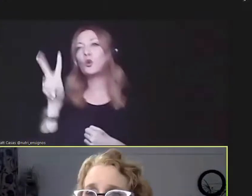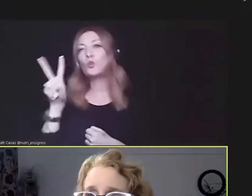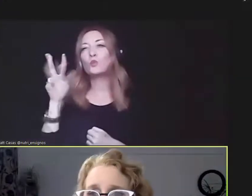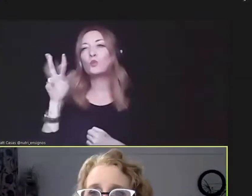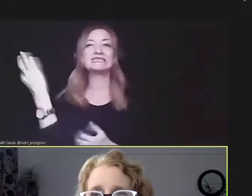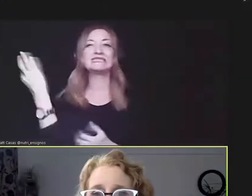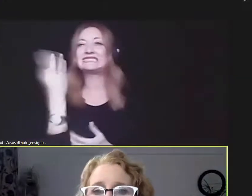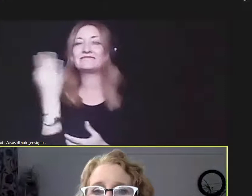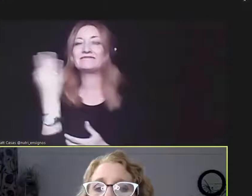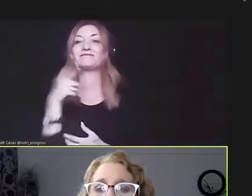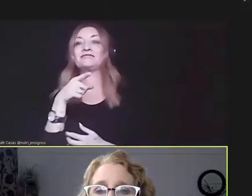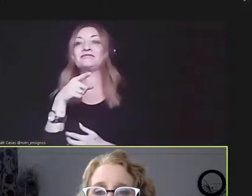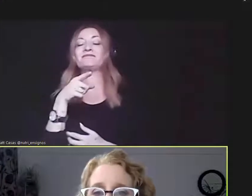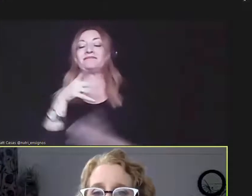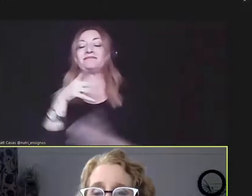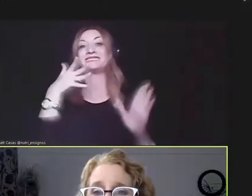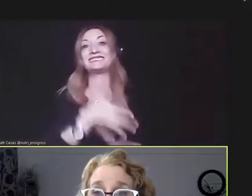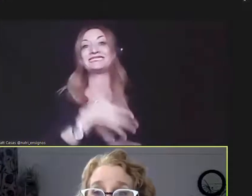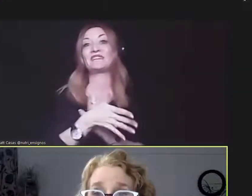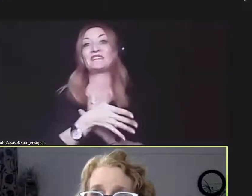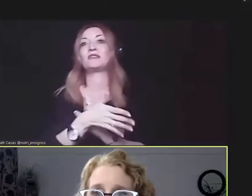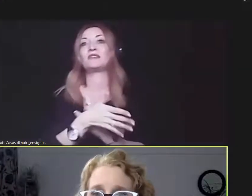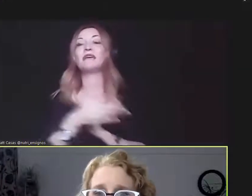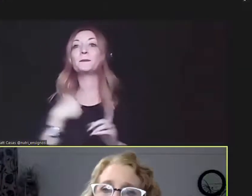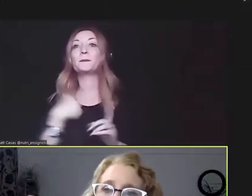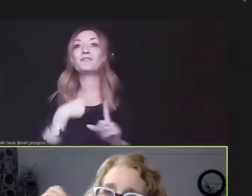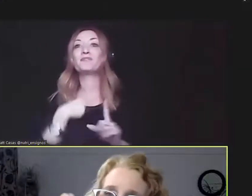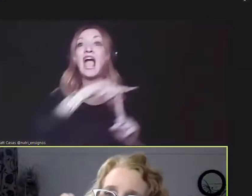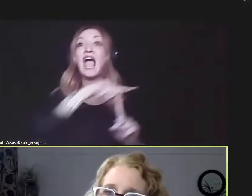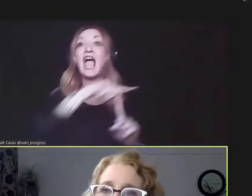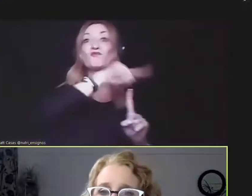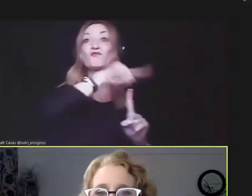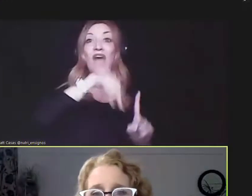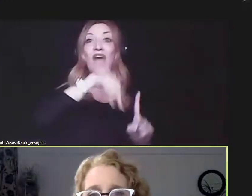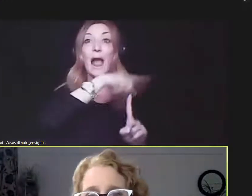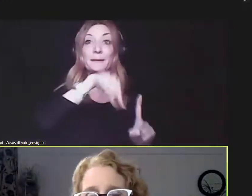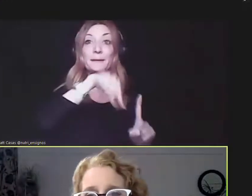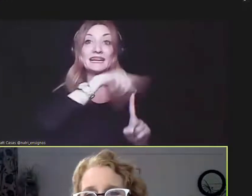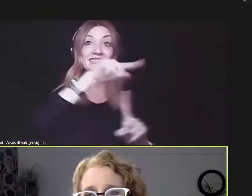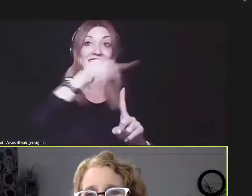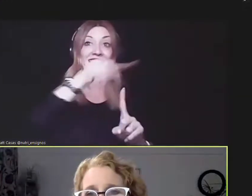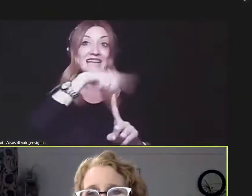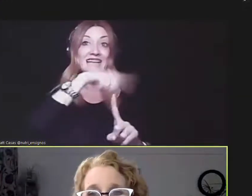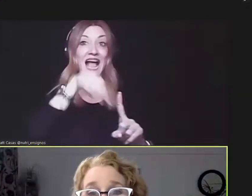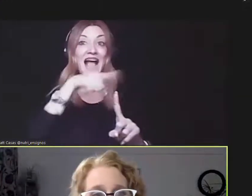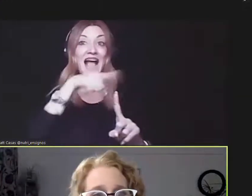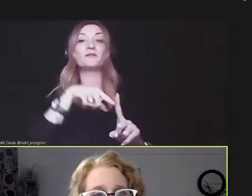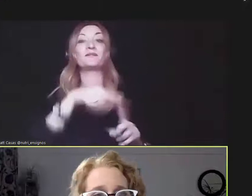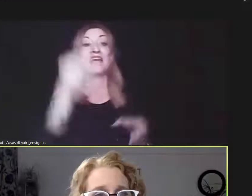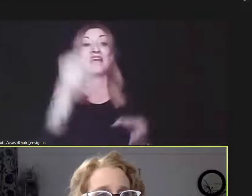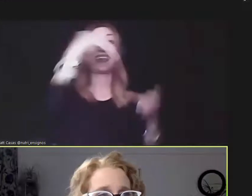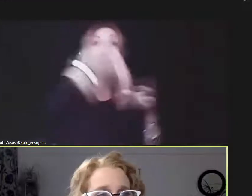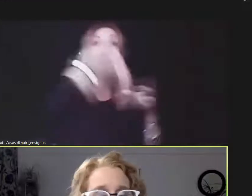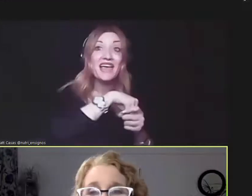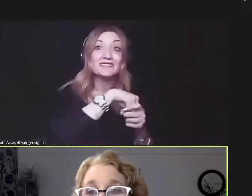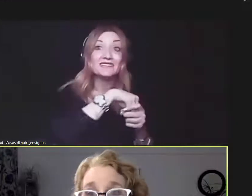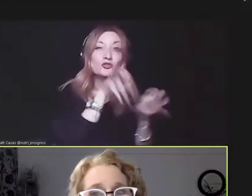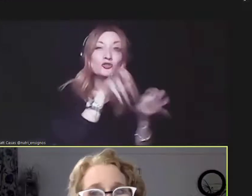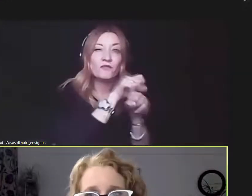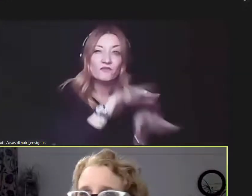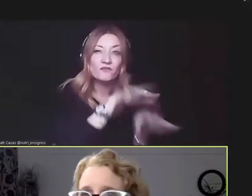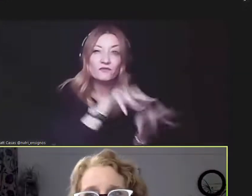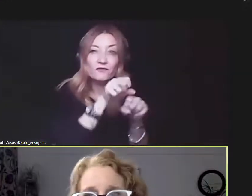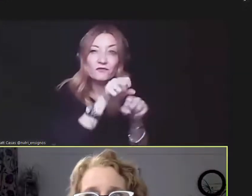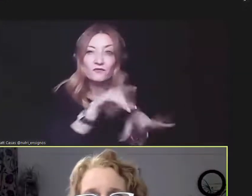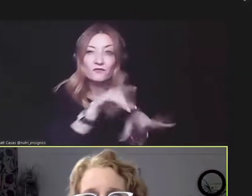20 billion live cells that we are delivering in the capsules. That's